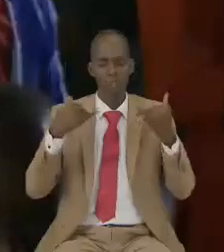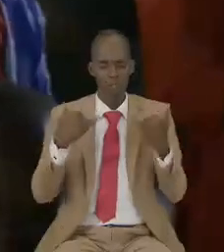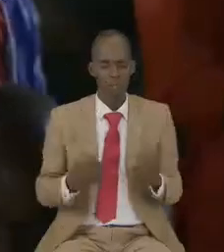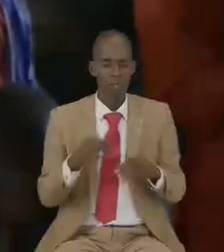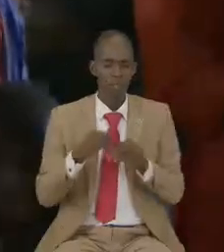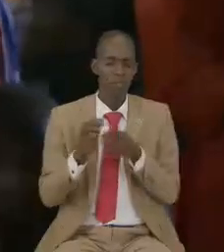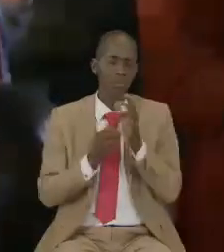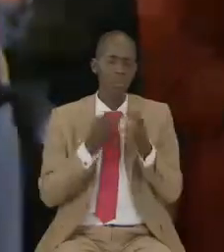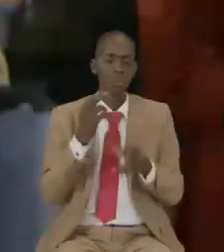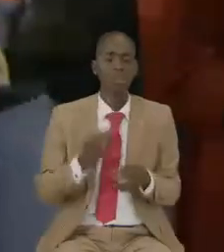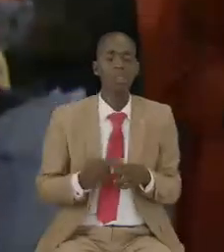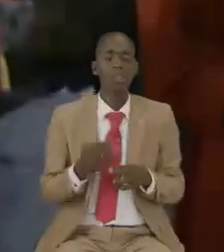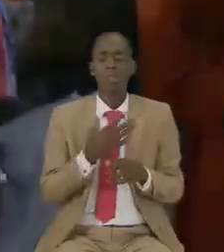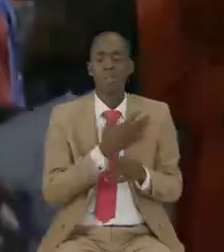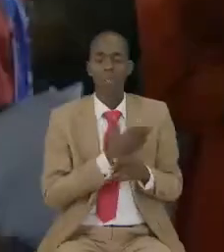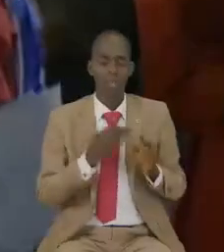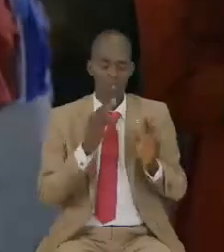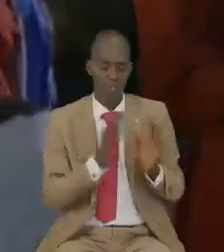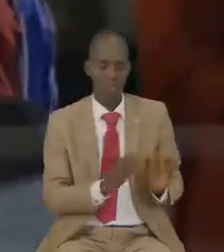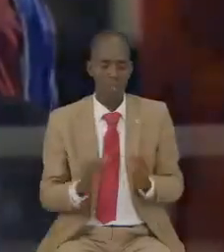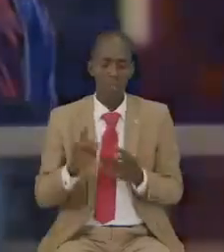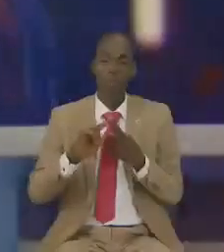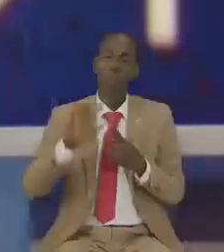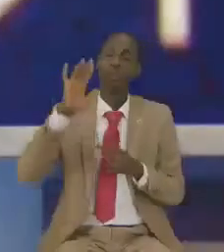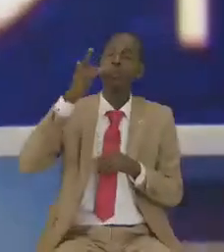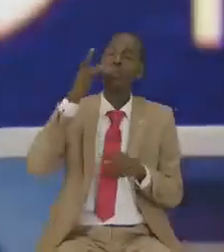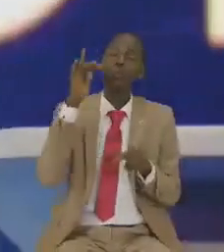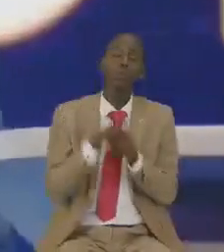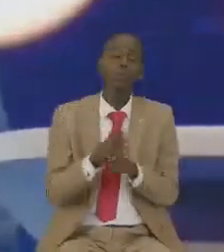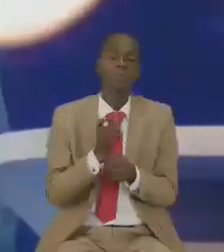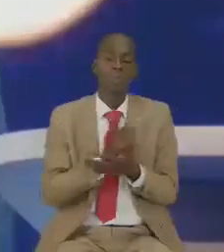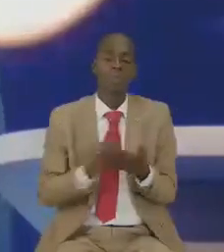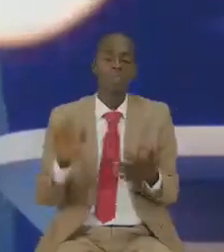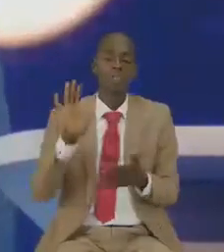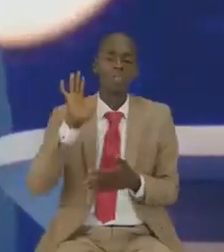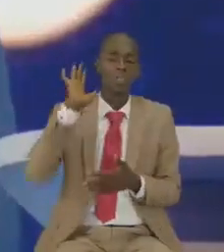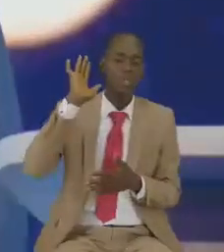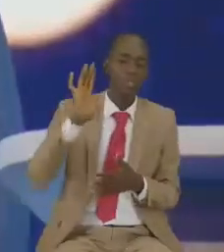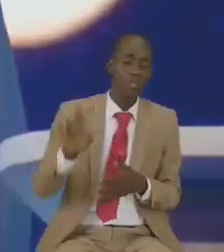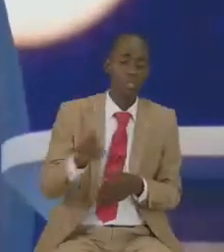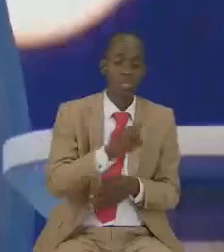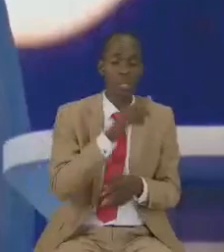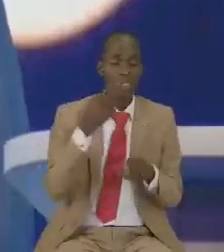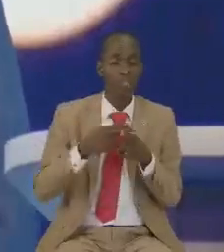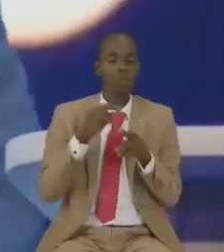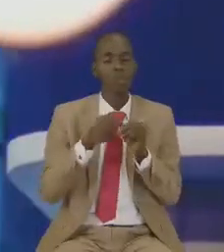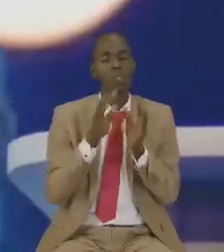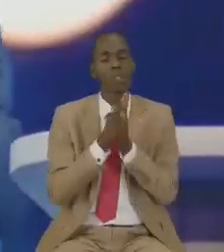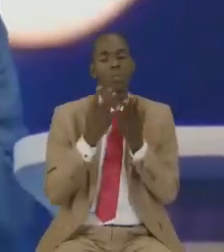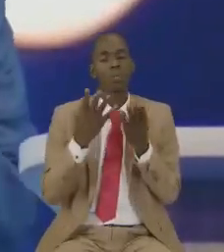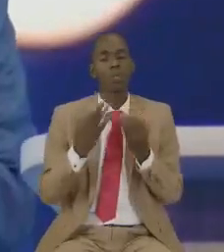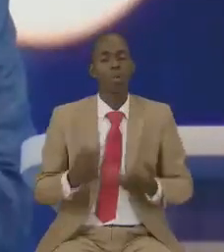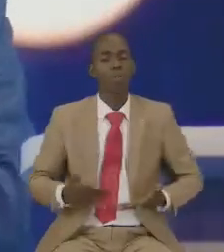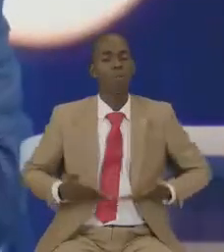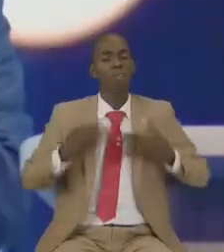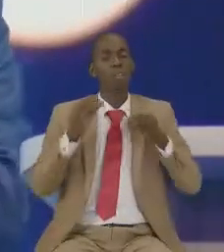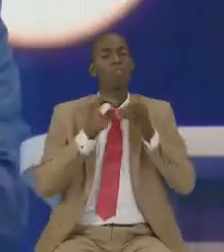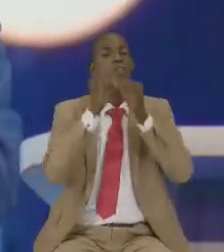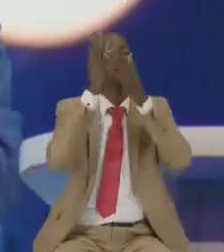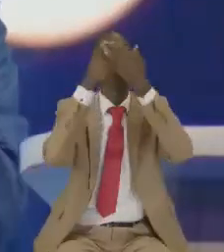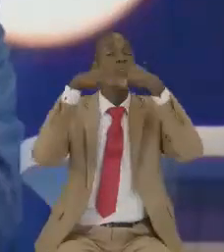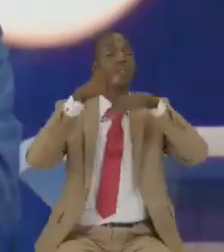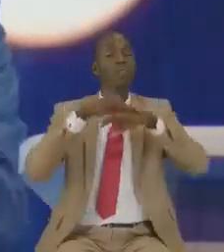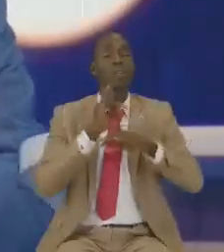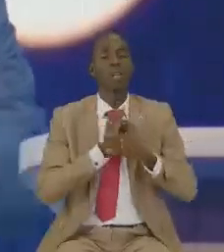name. According to your promise, write their names in the book of life in heaven. And I pray, Lord, it